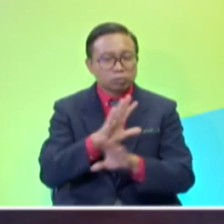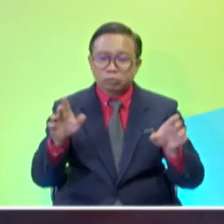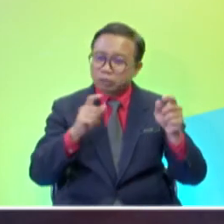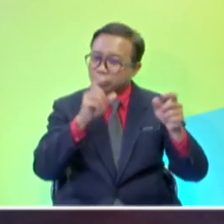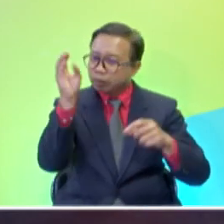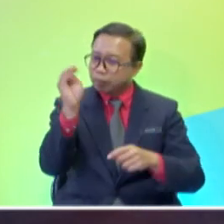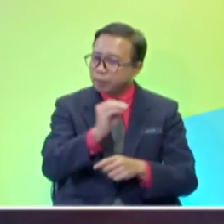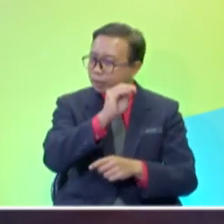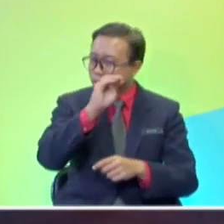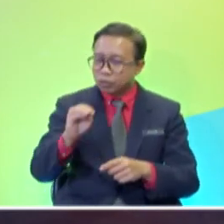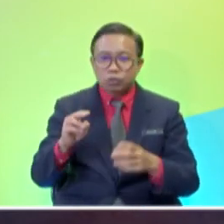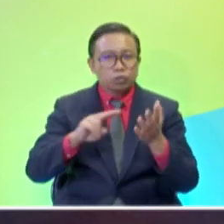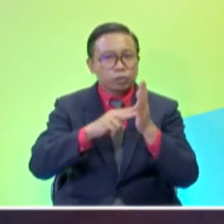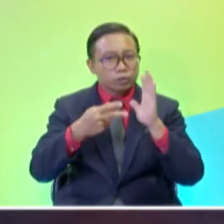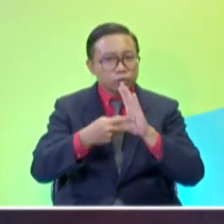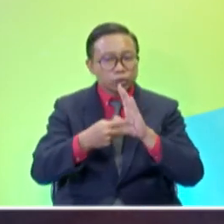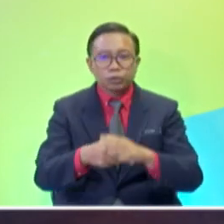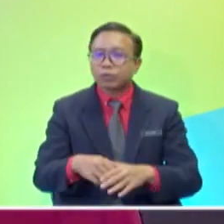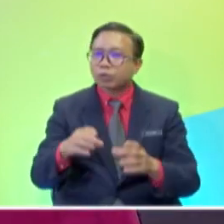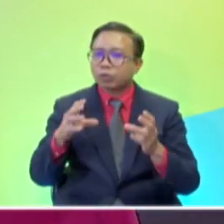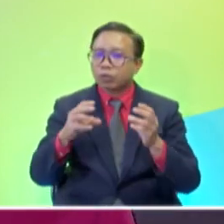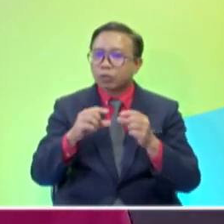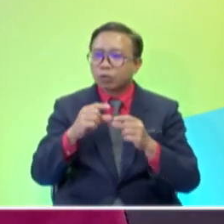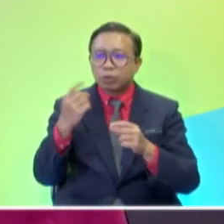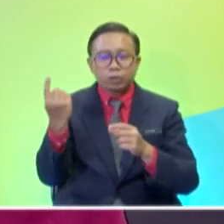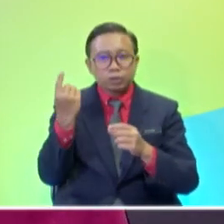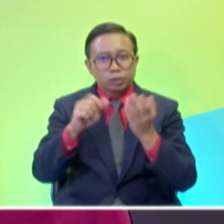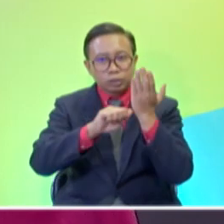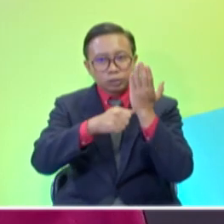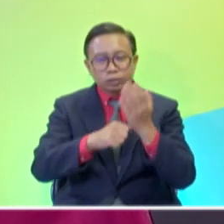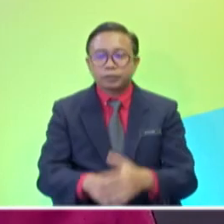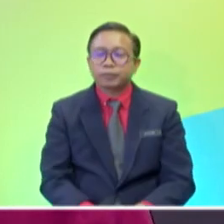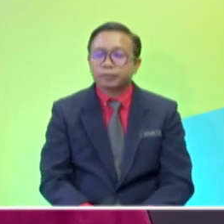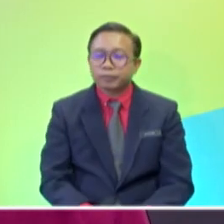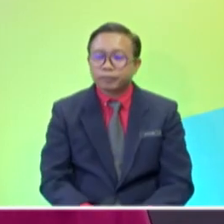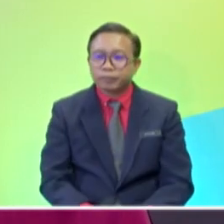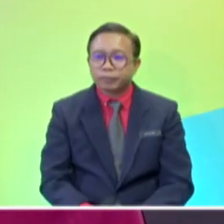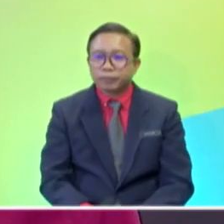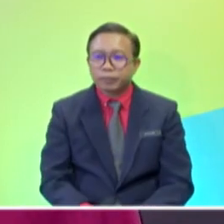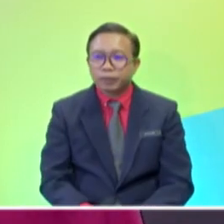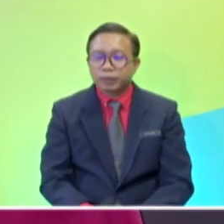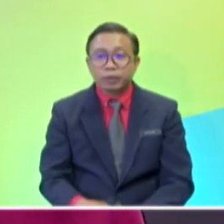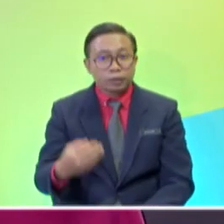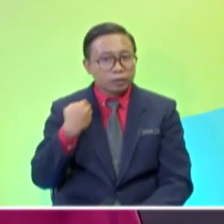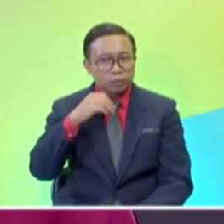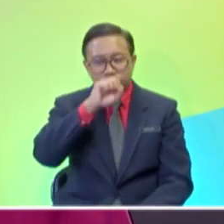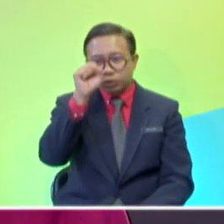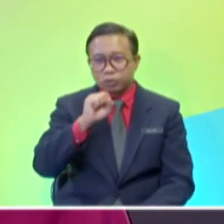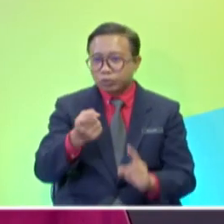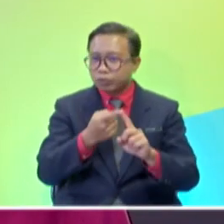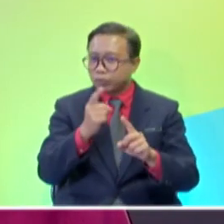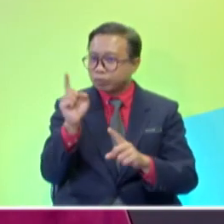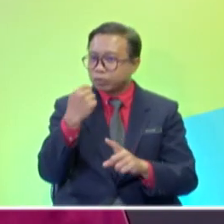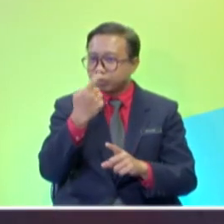meaning, to the sentence, the original sentence that's given. Okay? All right. Any questions from anyone?